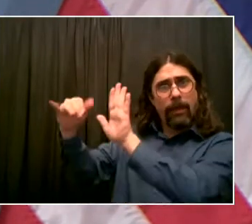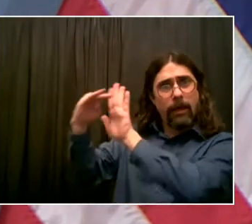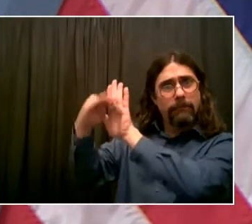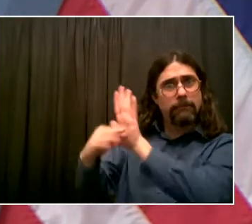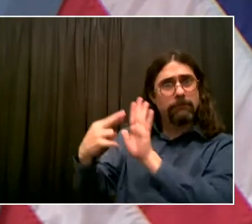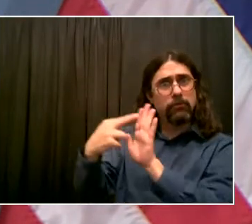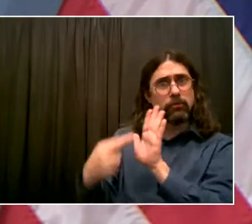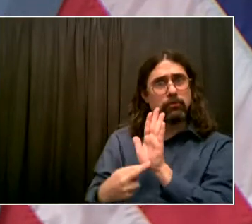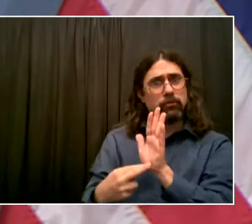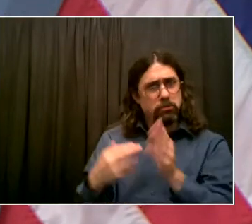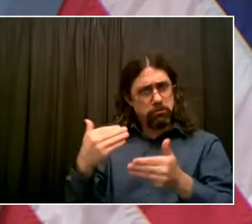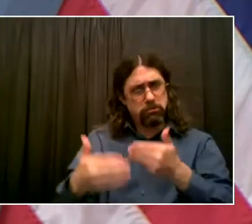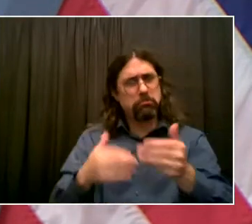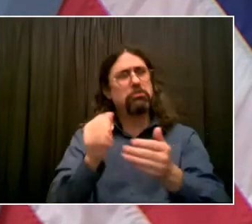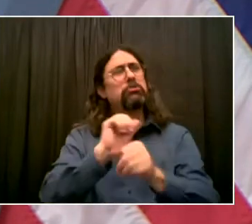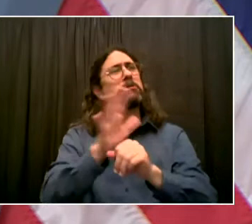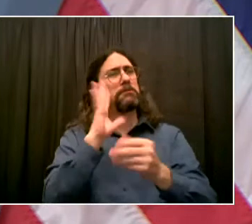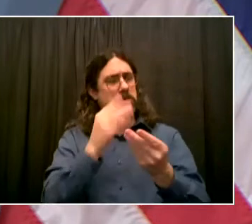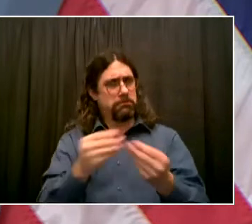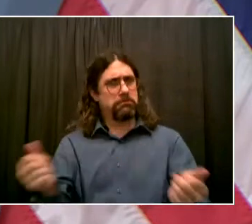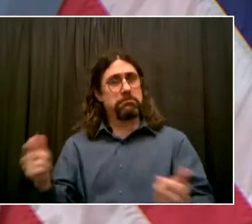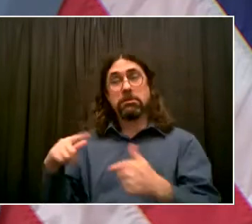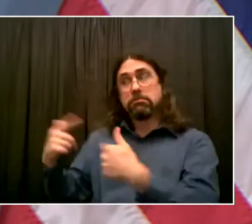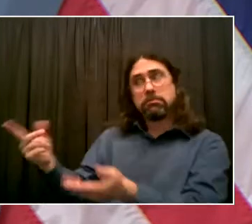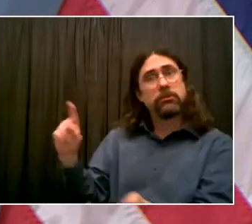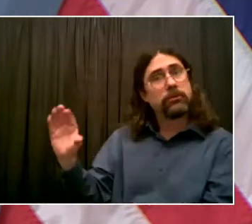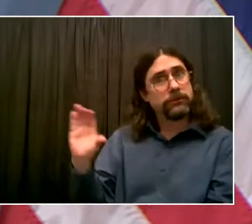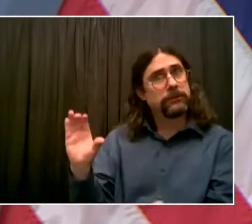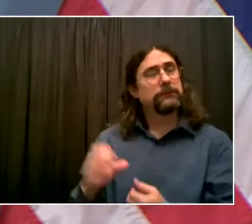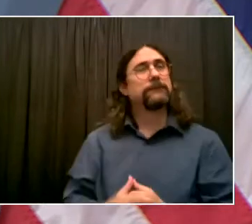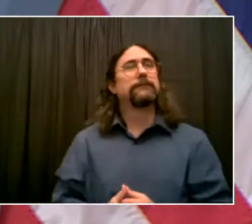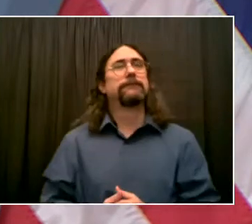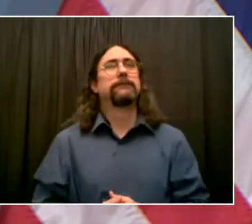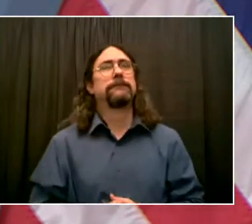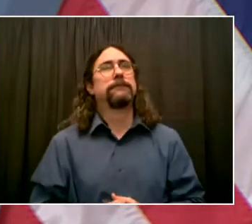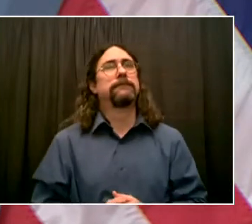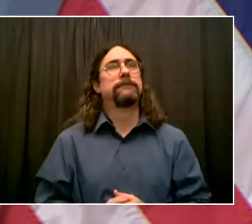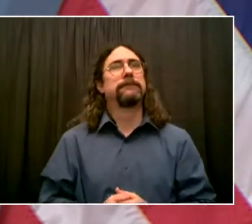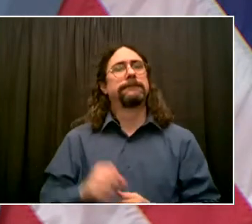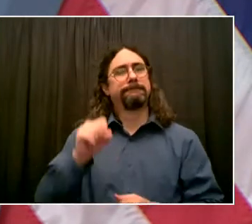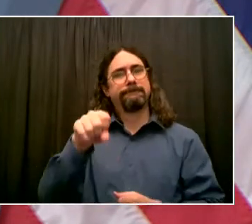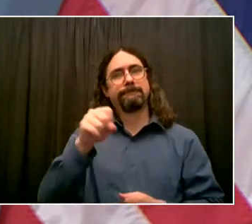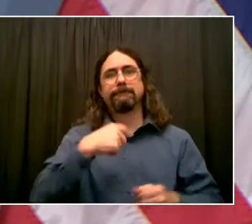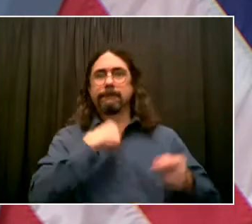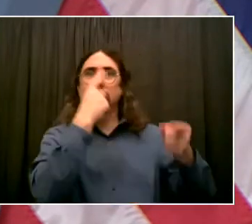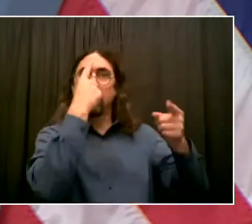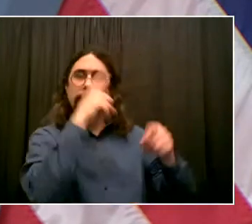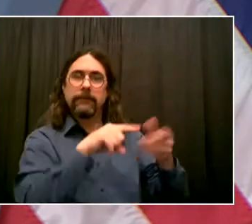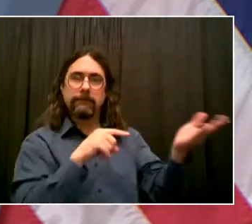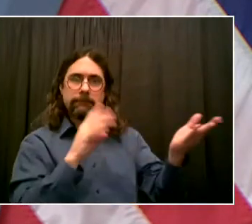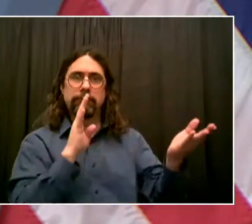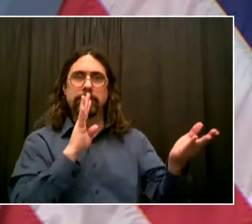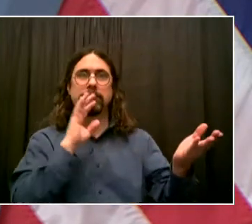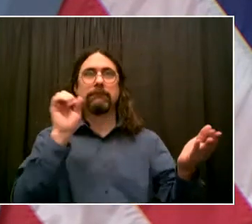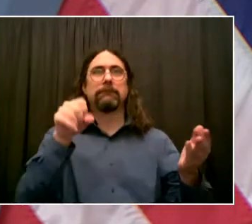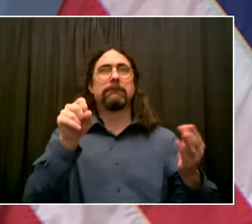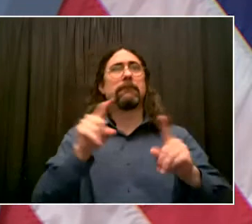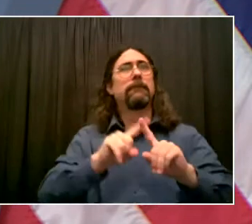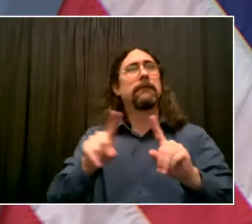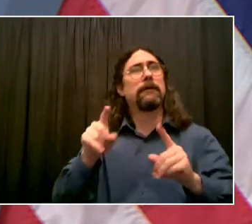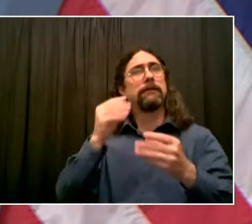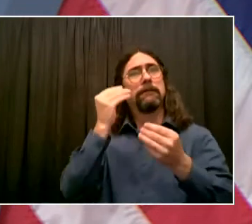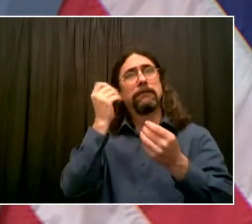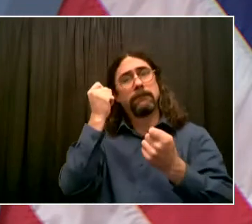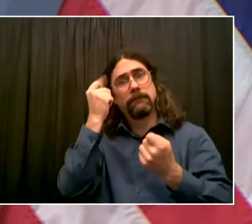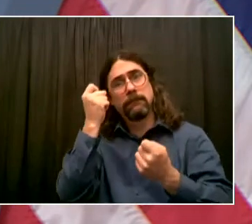are guidelines that are really for people who are fully vaccinated. Remember, that means 14 days after receiving